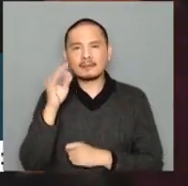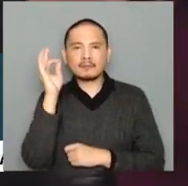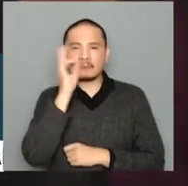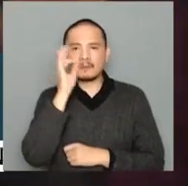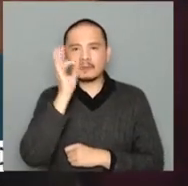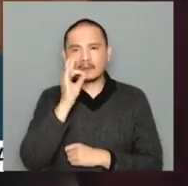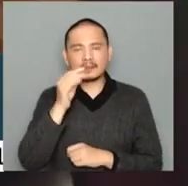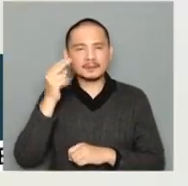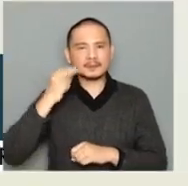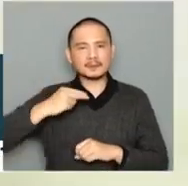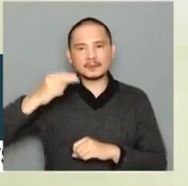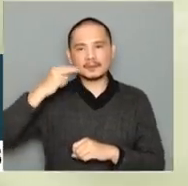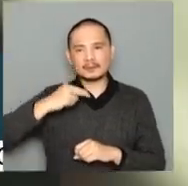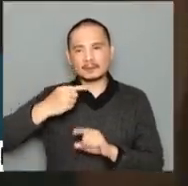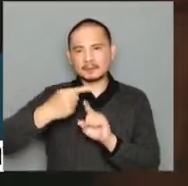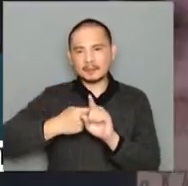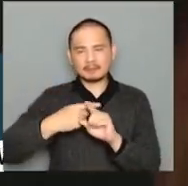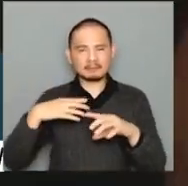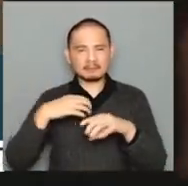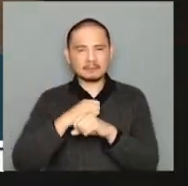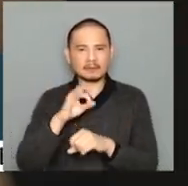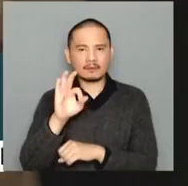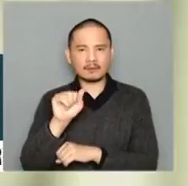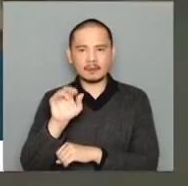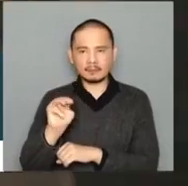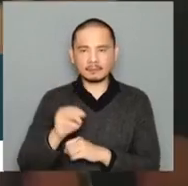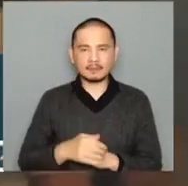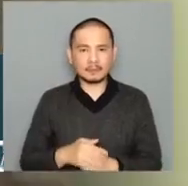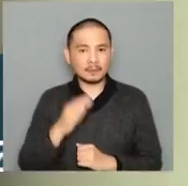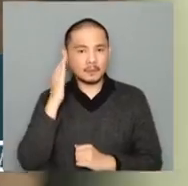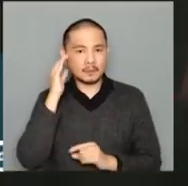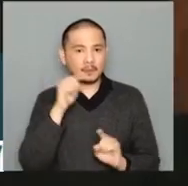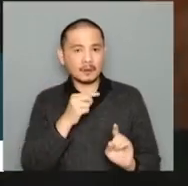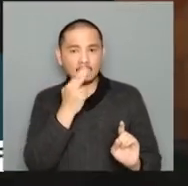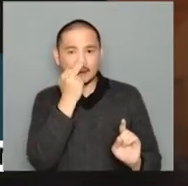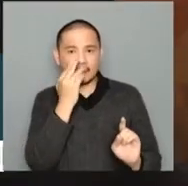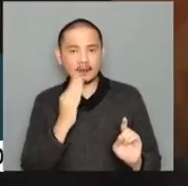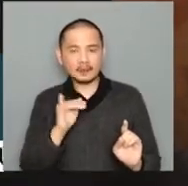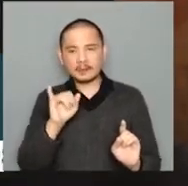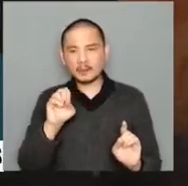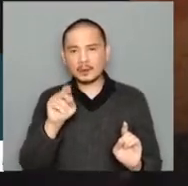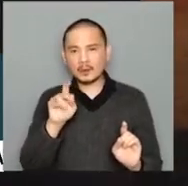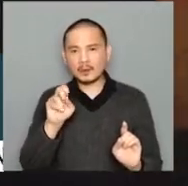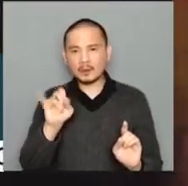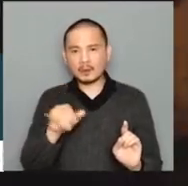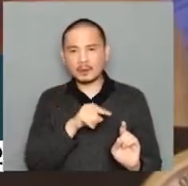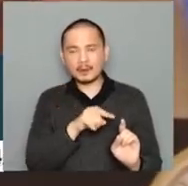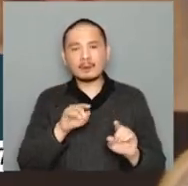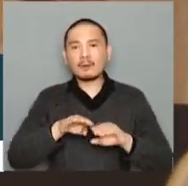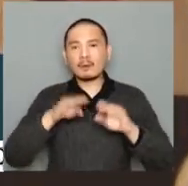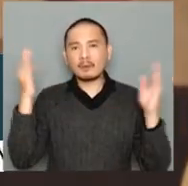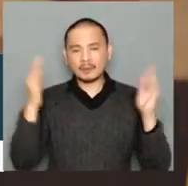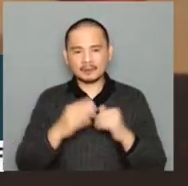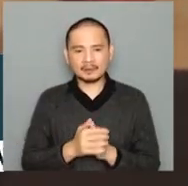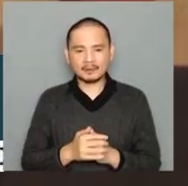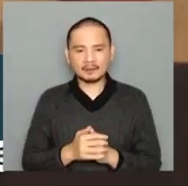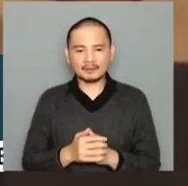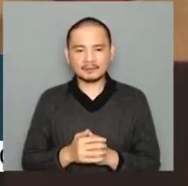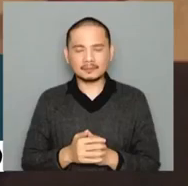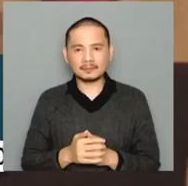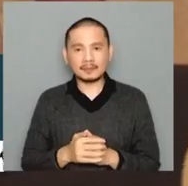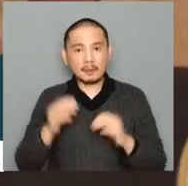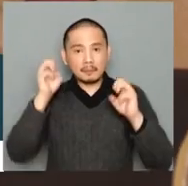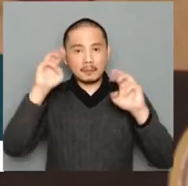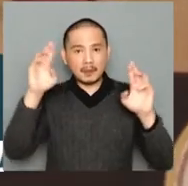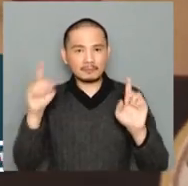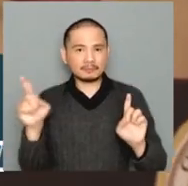man Joe Coy had the honor of flipping the switch to light it up in Philippine flag colors along with outgoing Mayor Eric Garcetti. For Garcetti, this was a